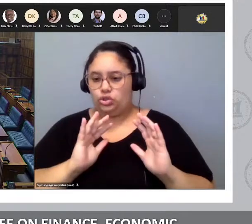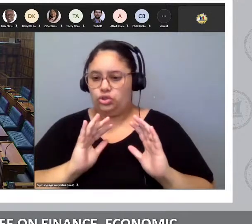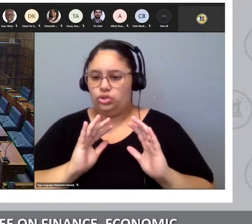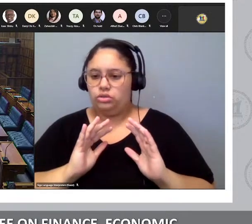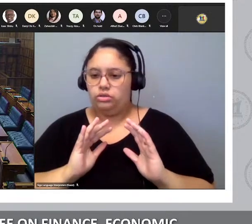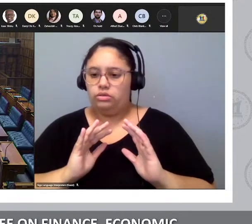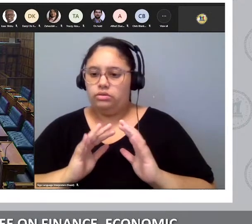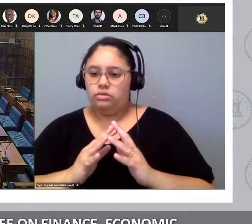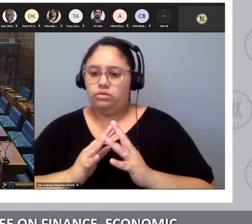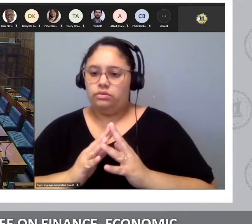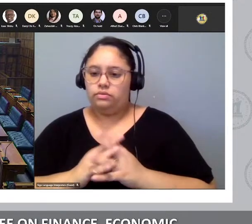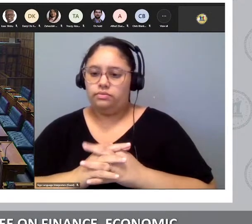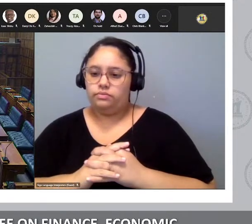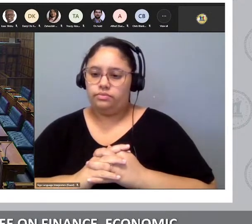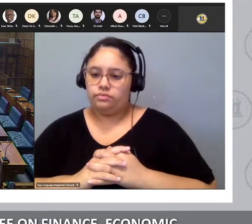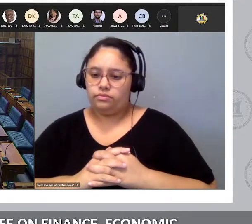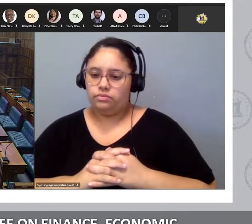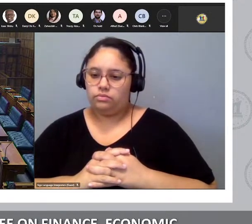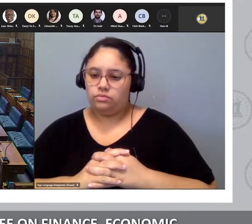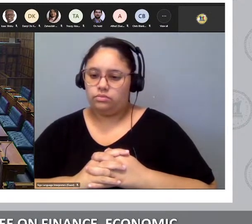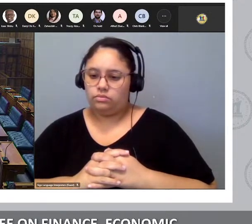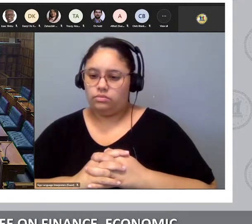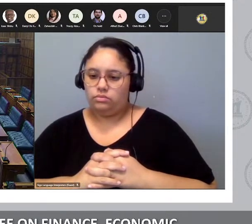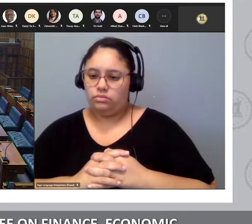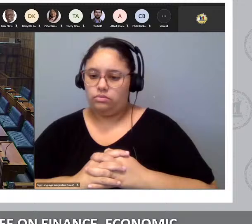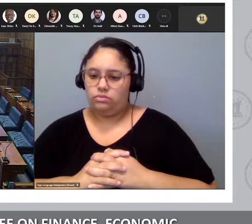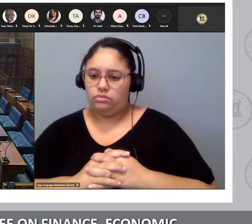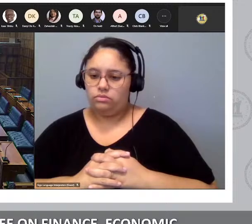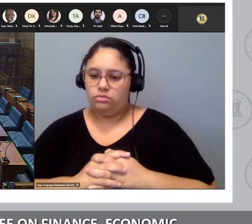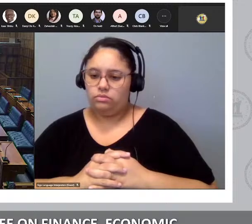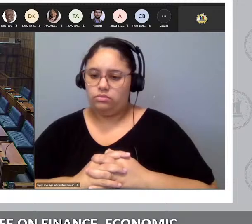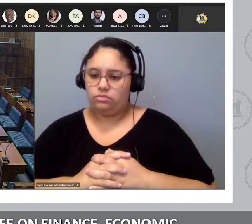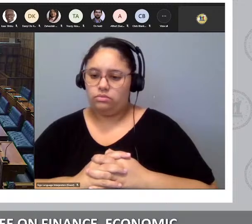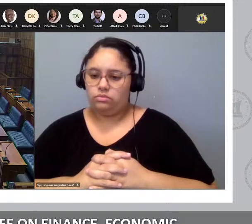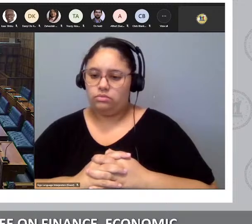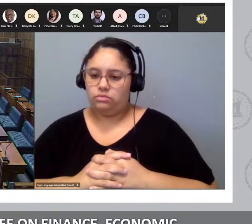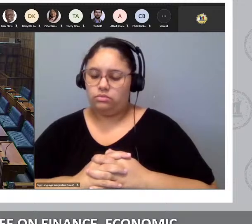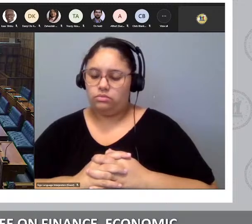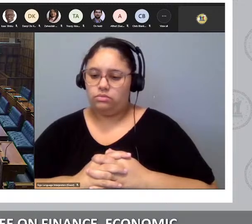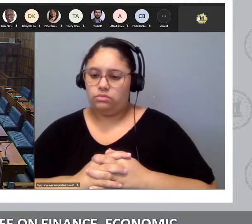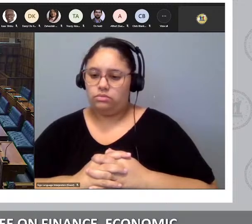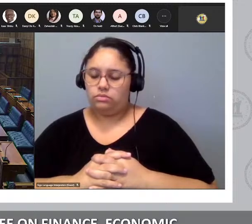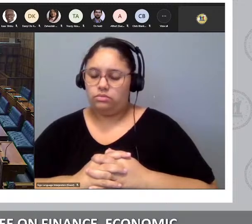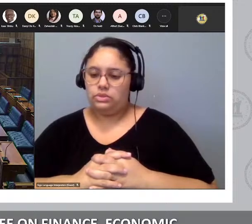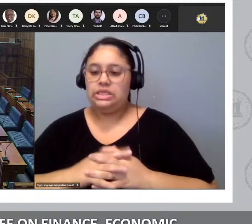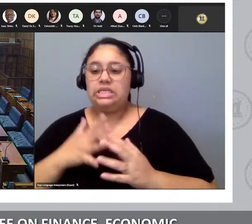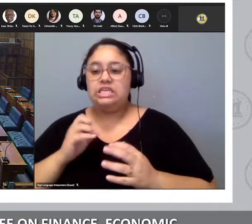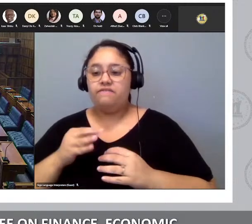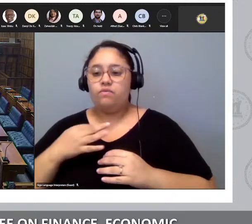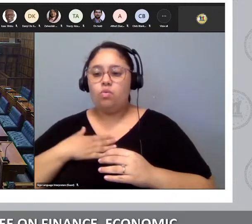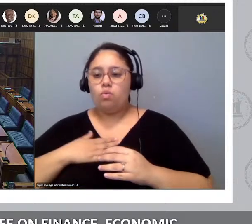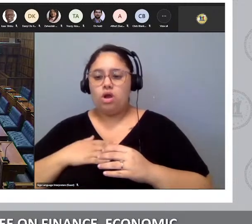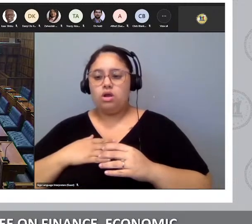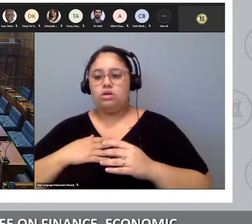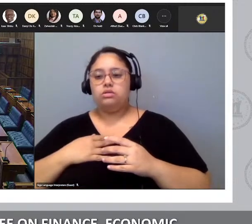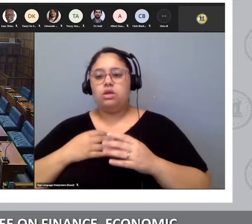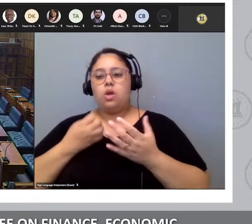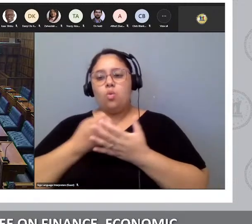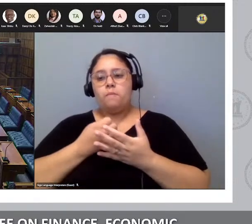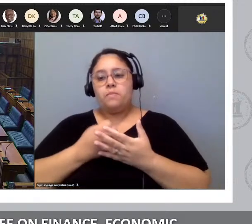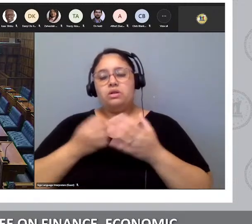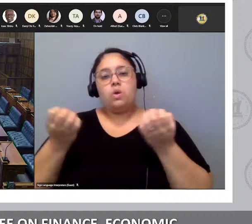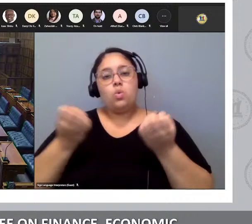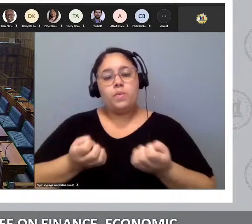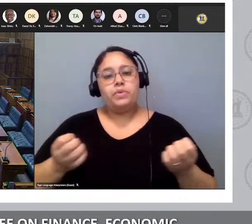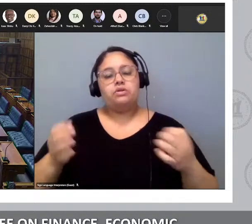earlier uh if you want to actually effectively run um a burst like that you've got to be able to put equipment on